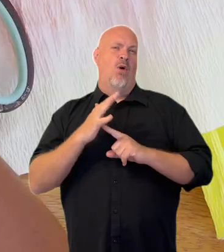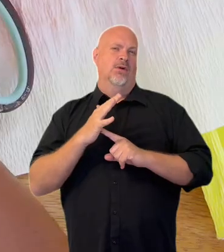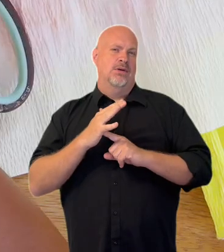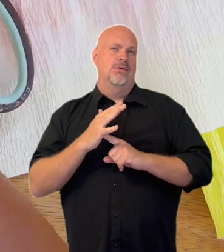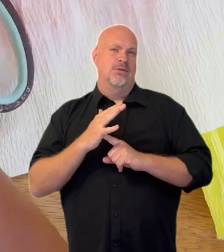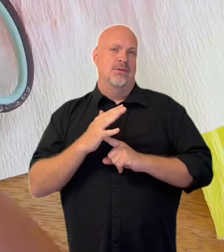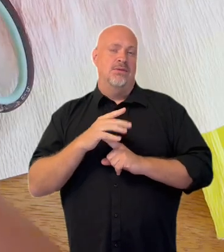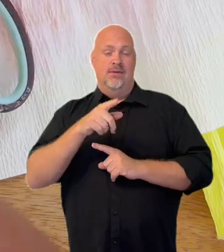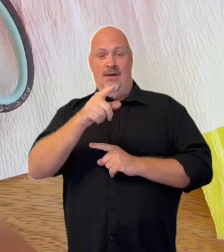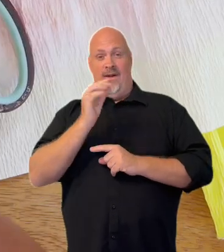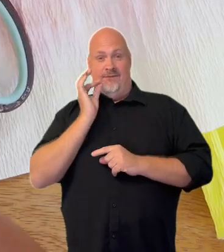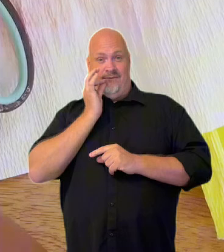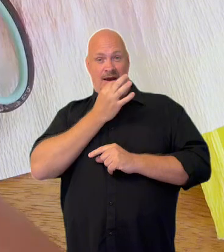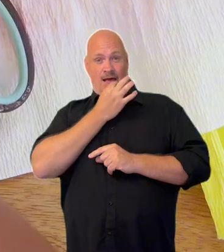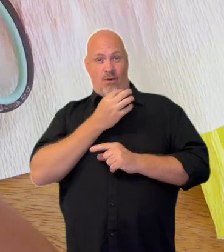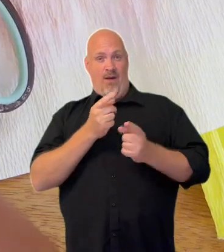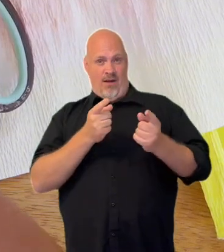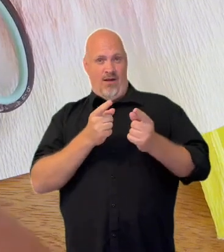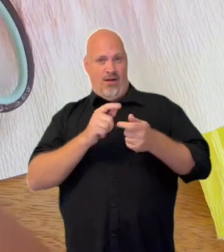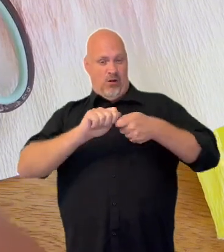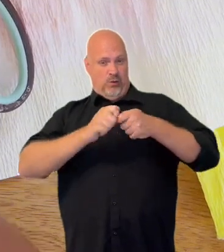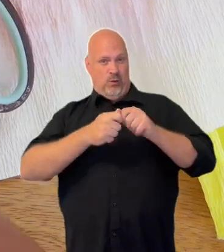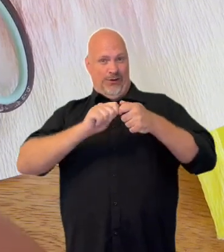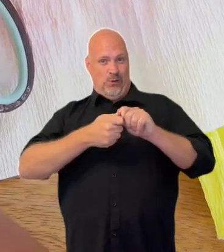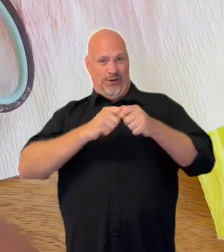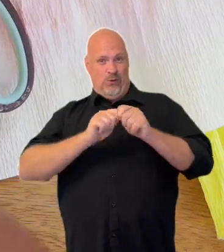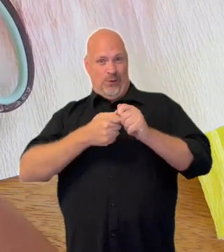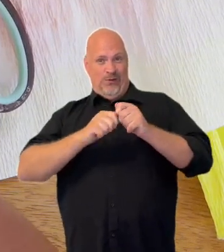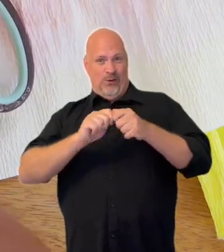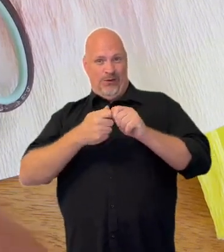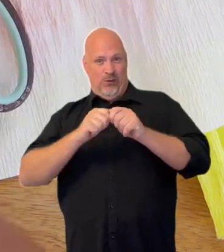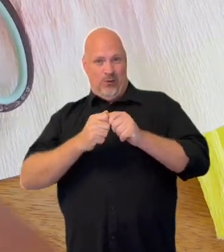Just, this bit's quite good because you get to be a bit rough.